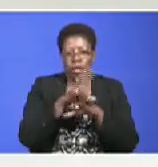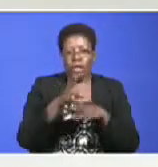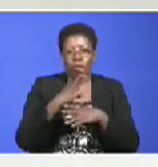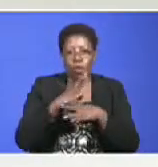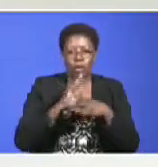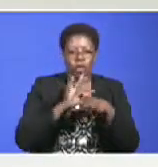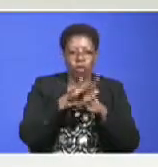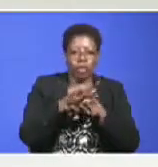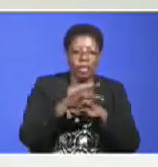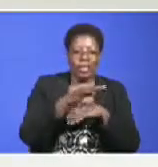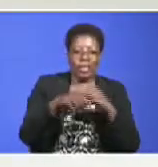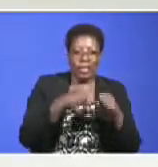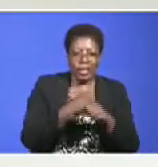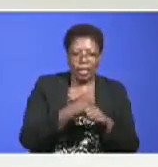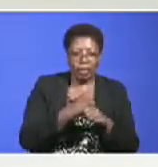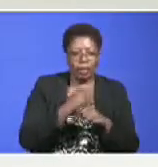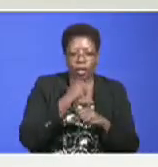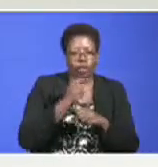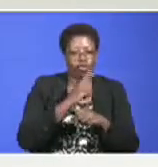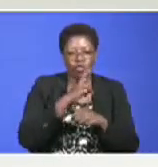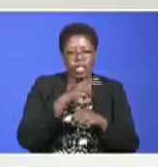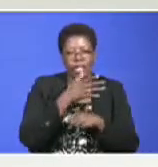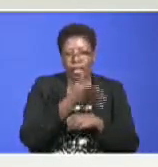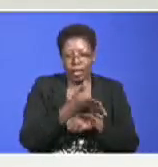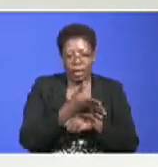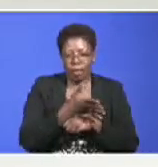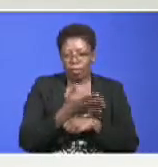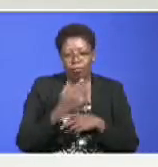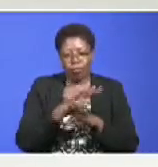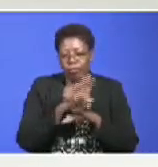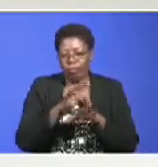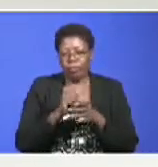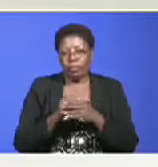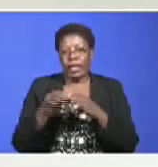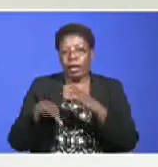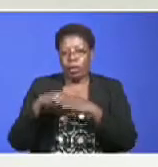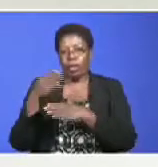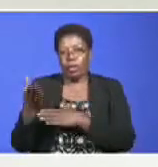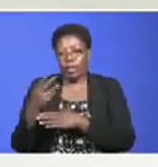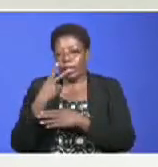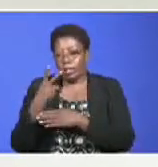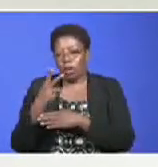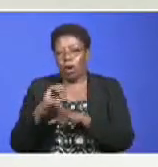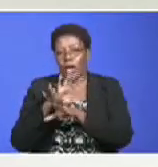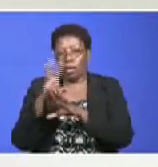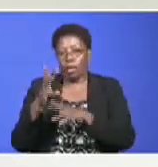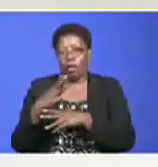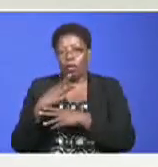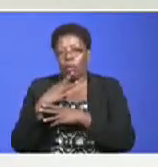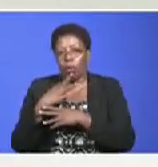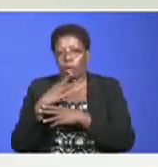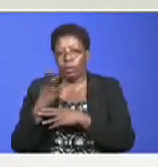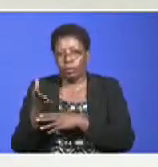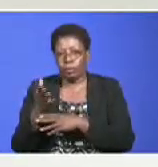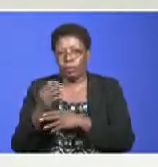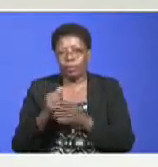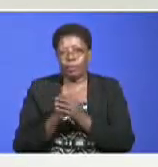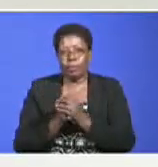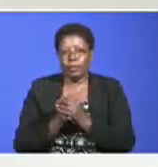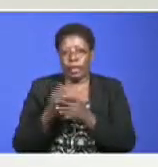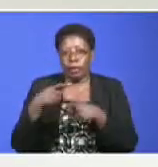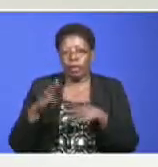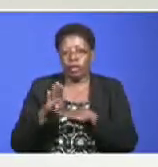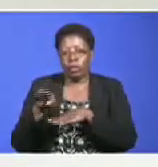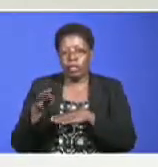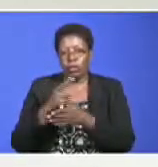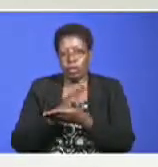clear. So I finally got to see some clear water and went out there. The first thing, you know, we got here, ate lunch, and as soon as we got back to the rooms, went to the beach. And so that